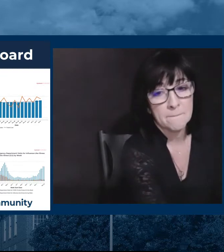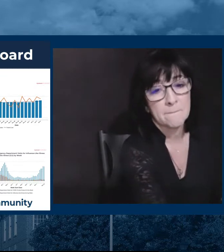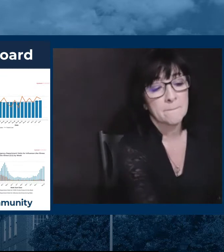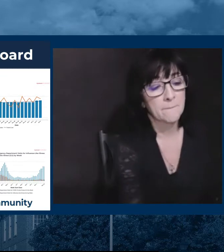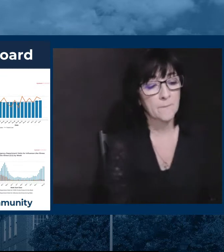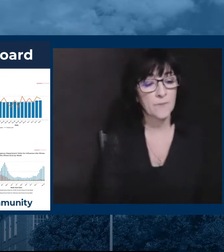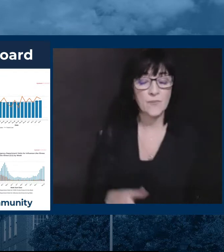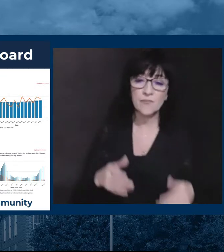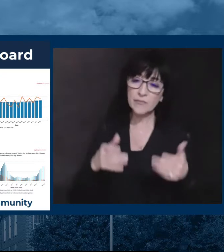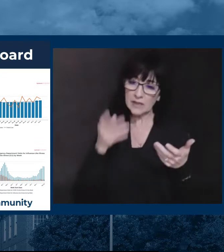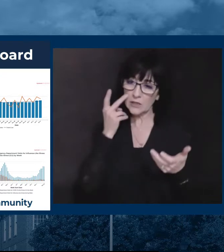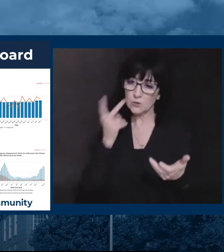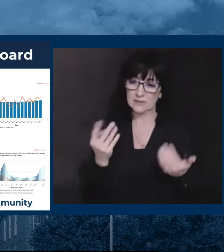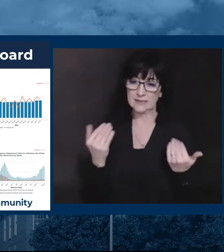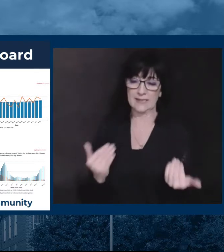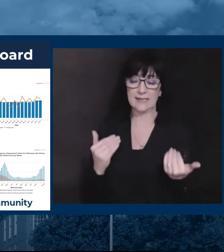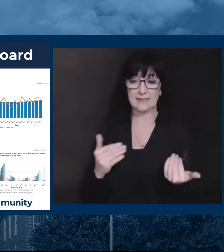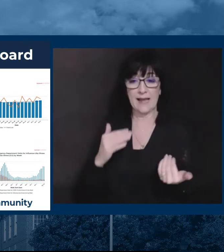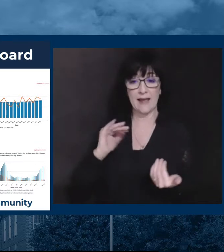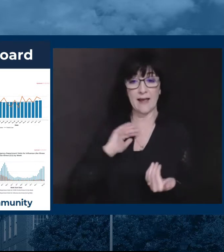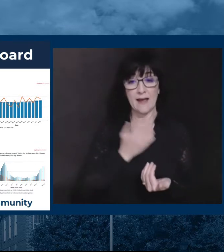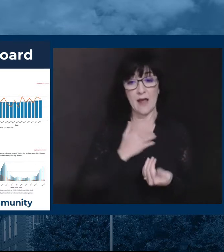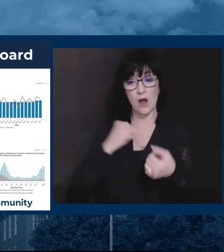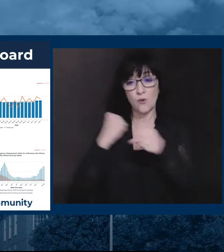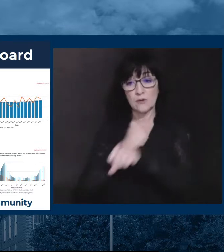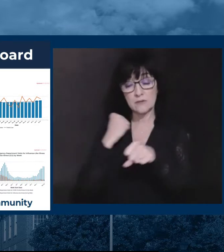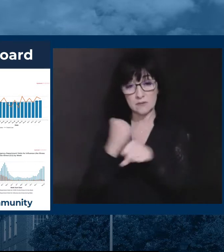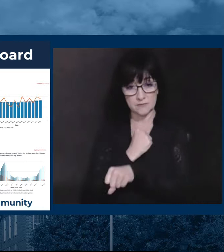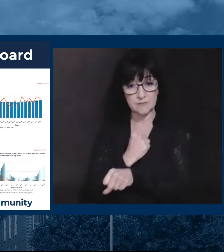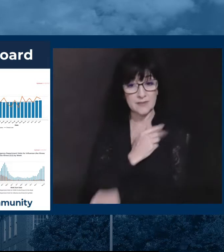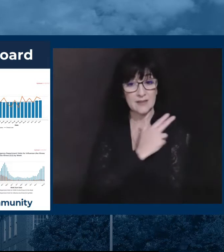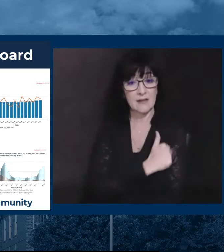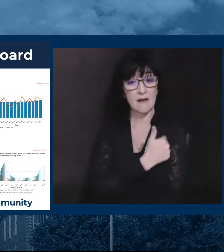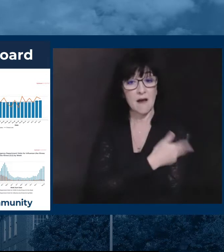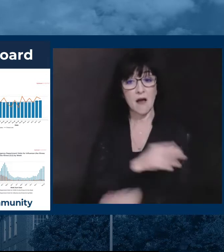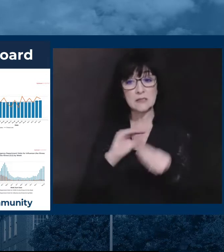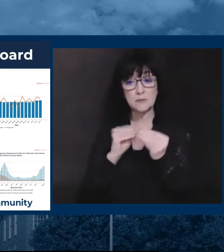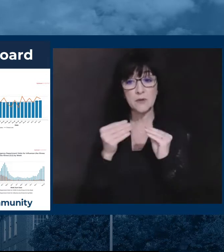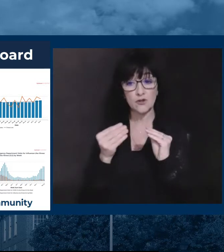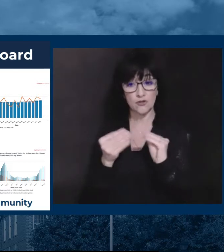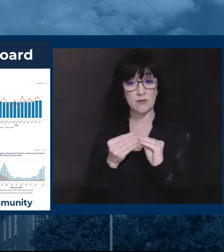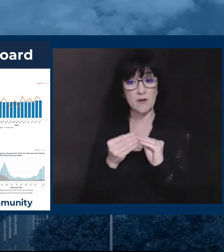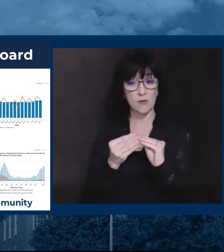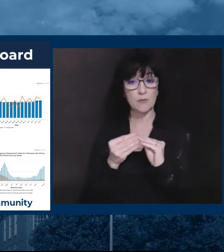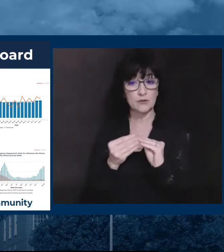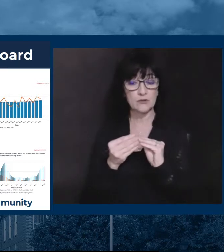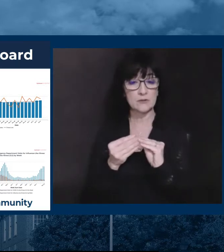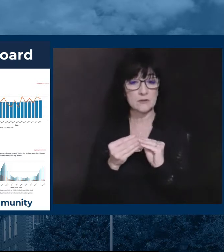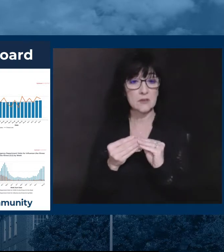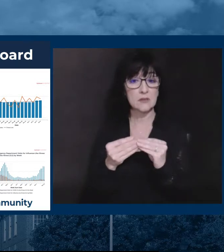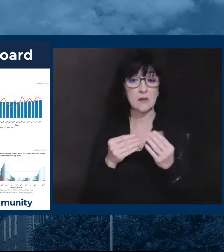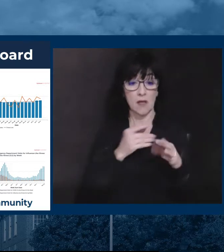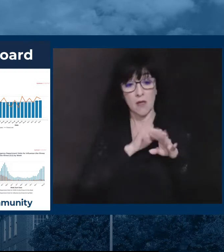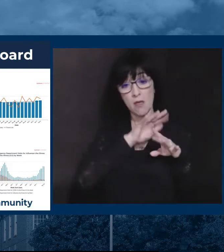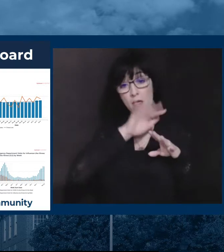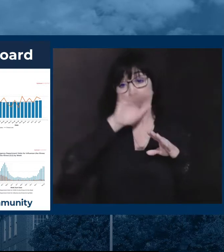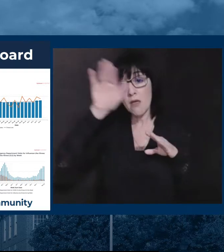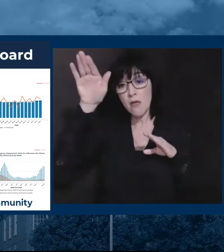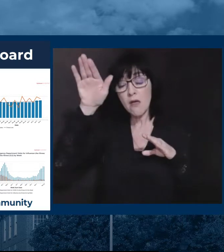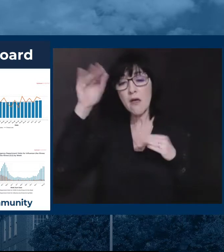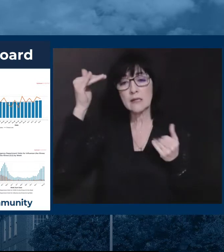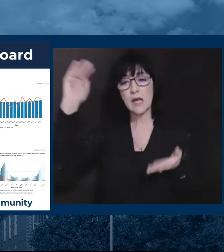current hospitalizations have leveled out there in the 430 range, peaking out of